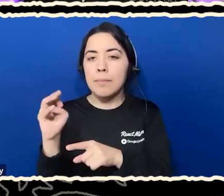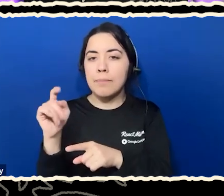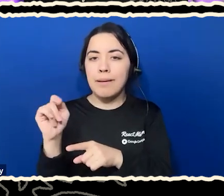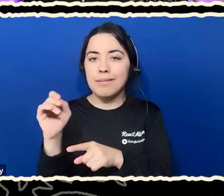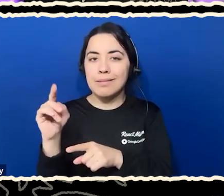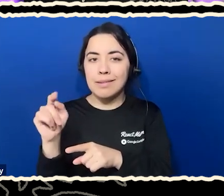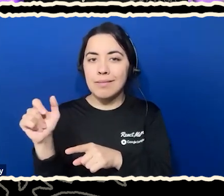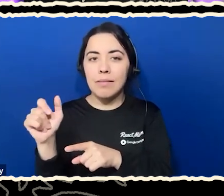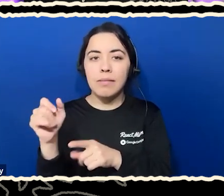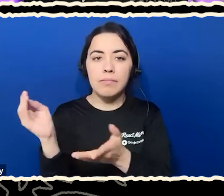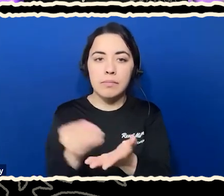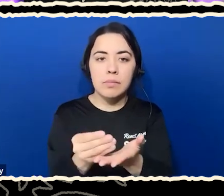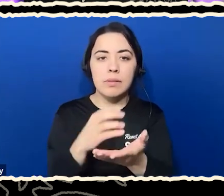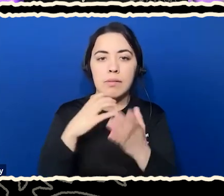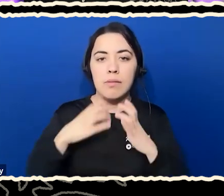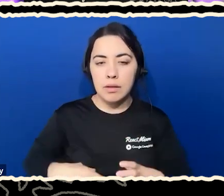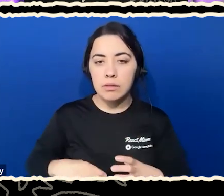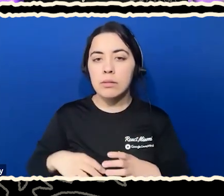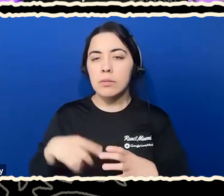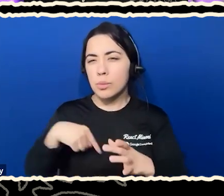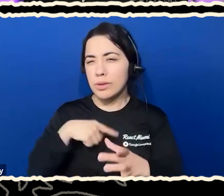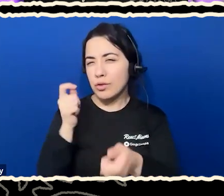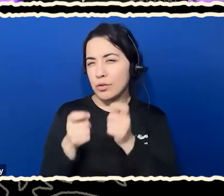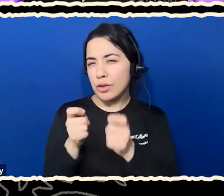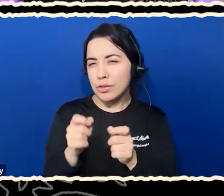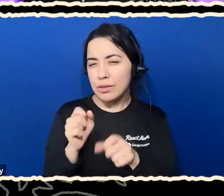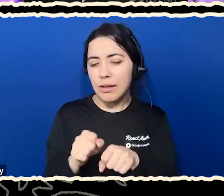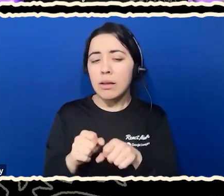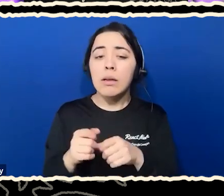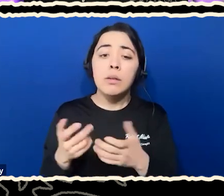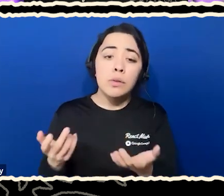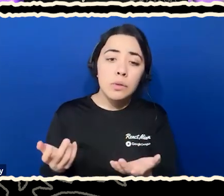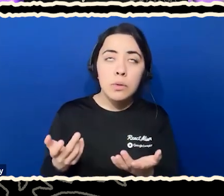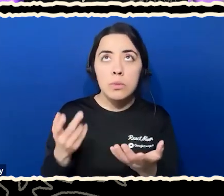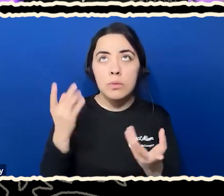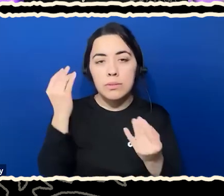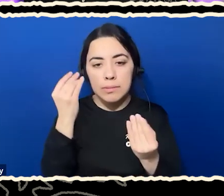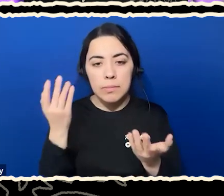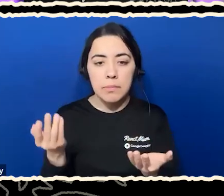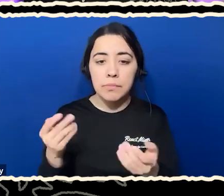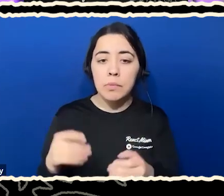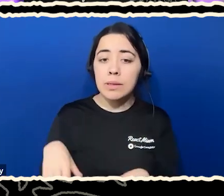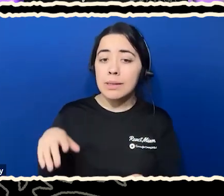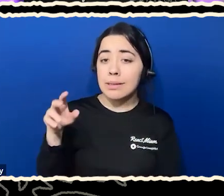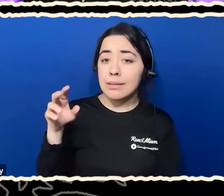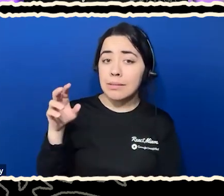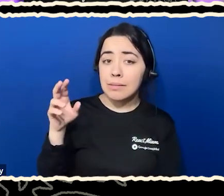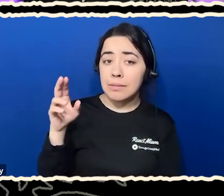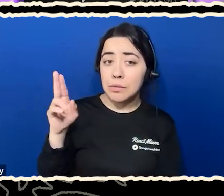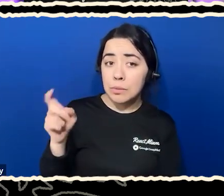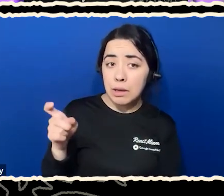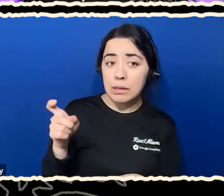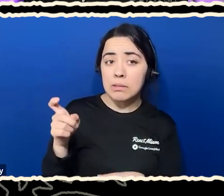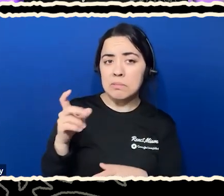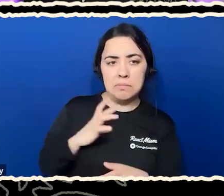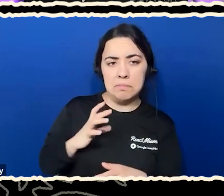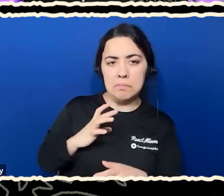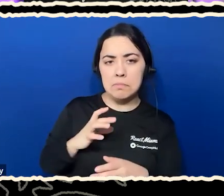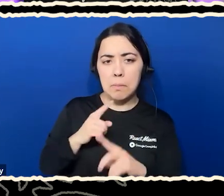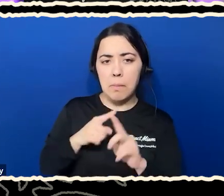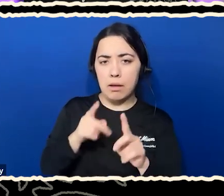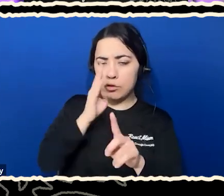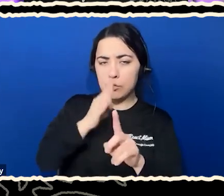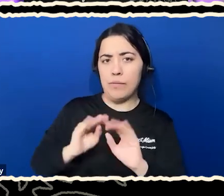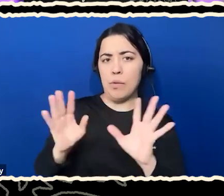client, and it can render it. In terms of DX, it worked, but it's not that straightforward, right? So I iterated on